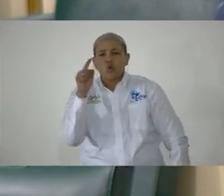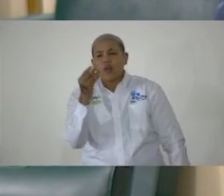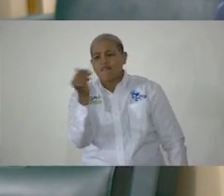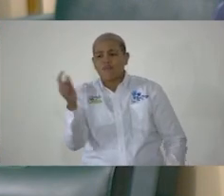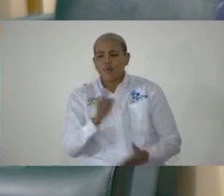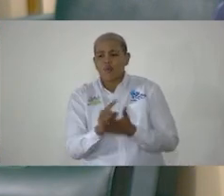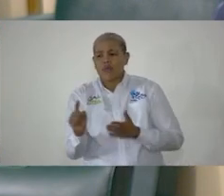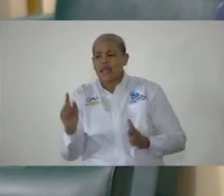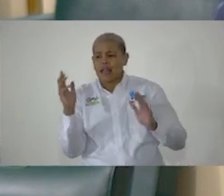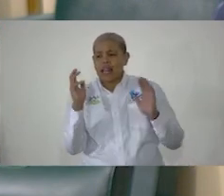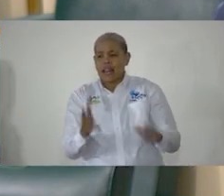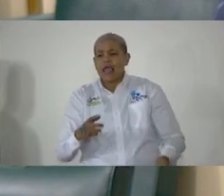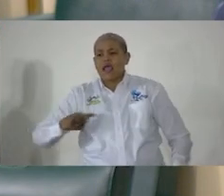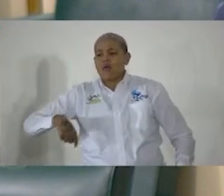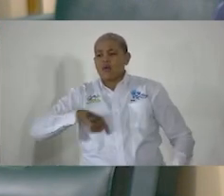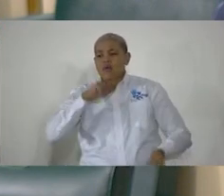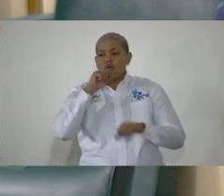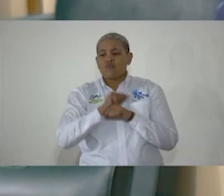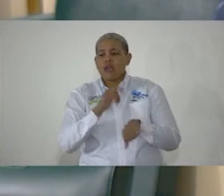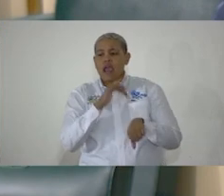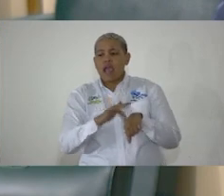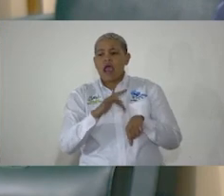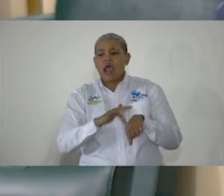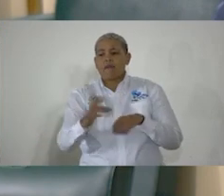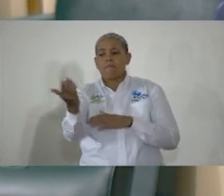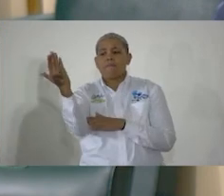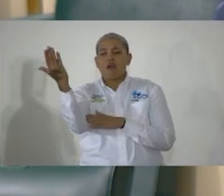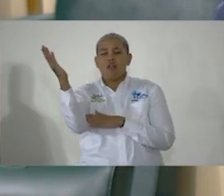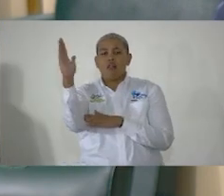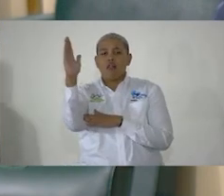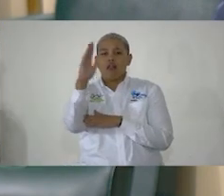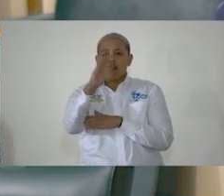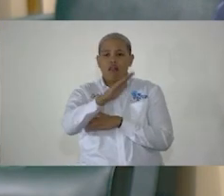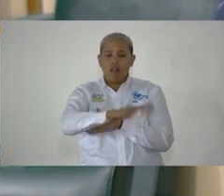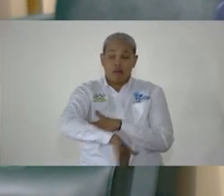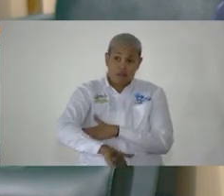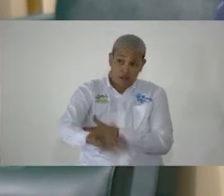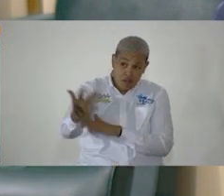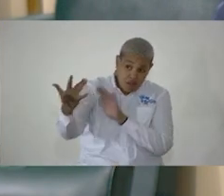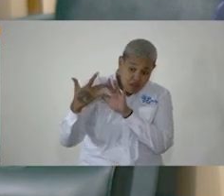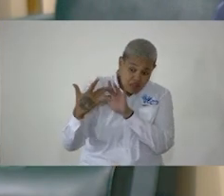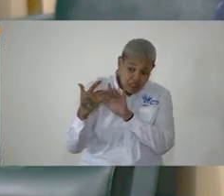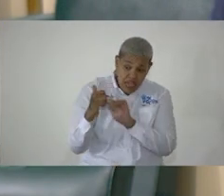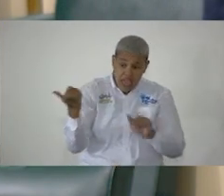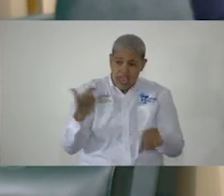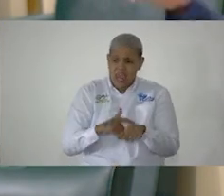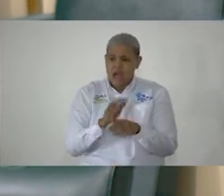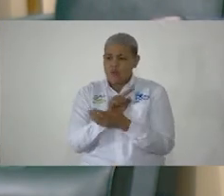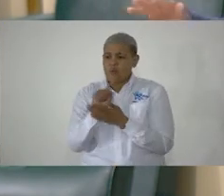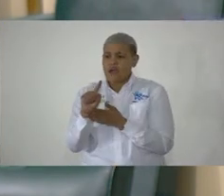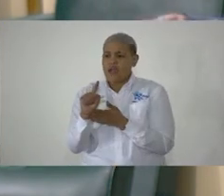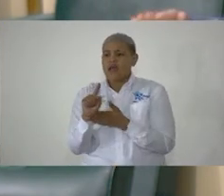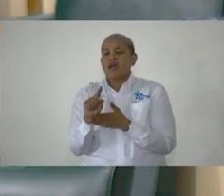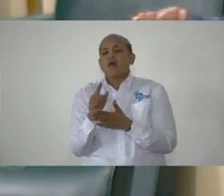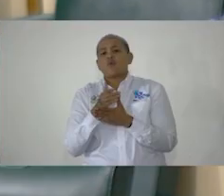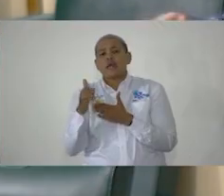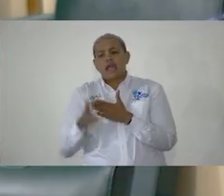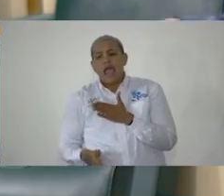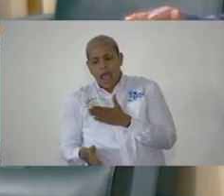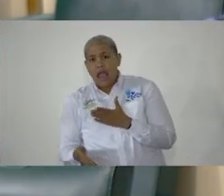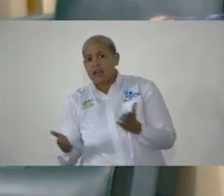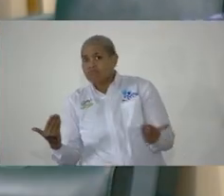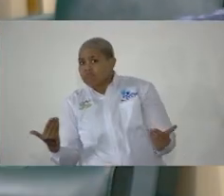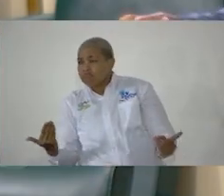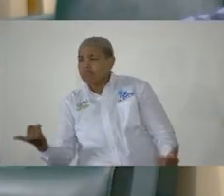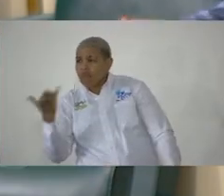weeks left. We are available morning, noon, and night, weekday, and weekend. Let's